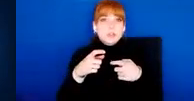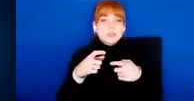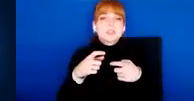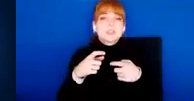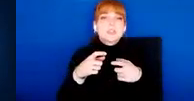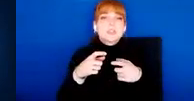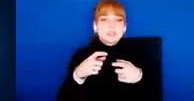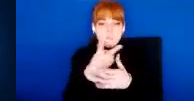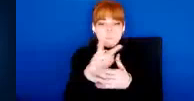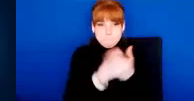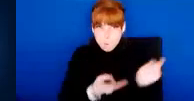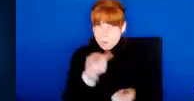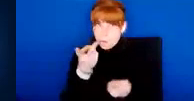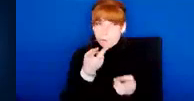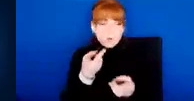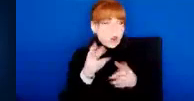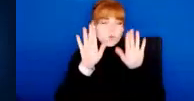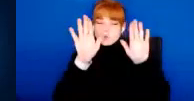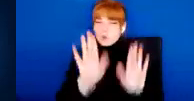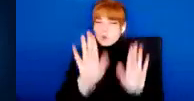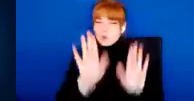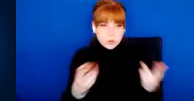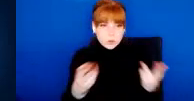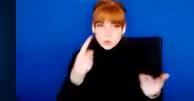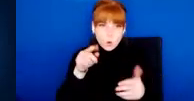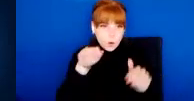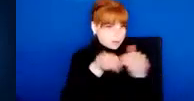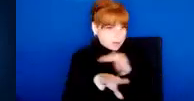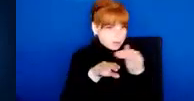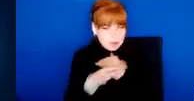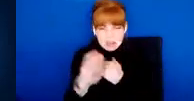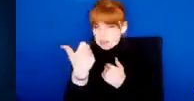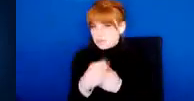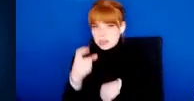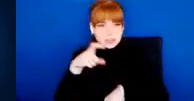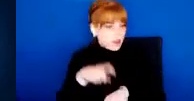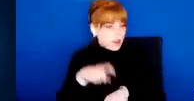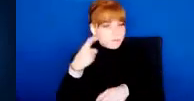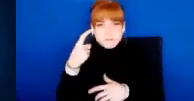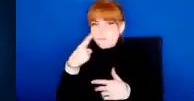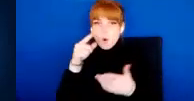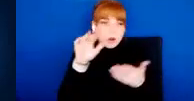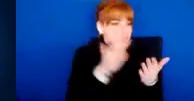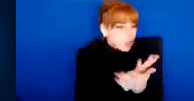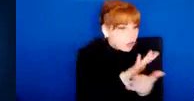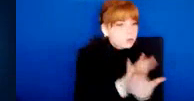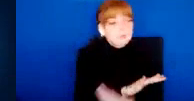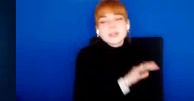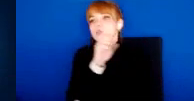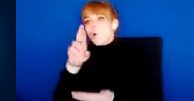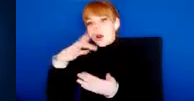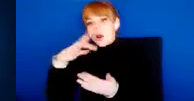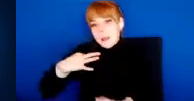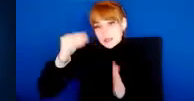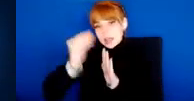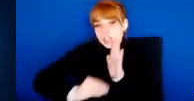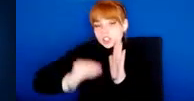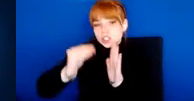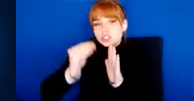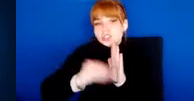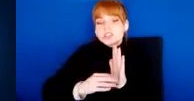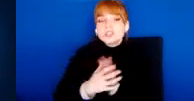of them are great resources for accessibility of any kind, from document to application. So to answer